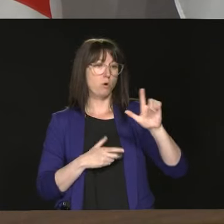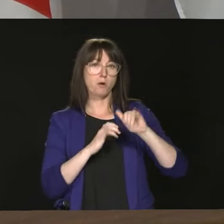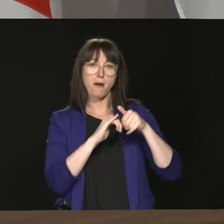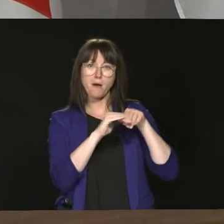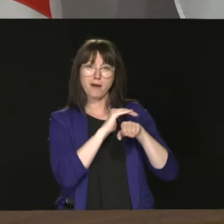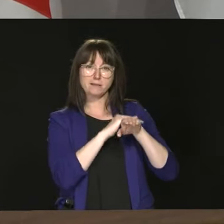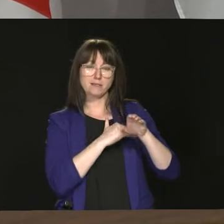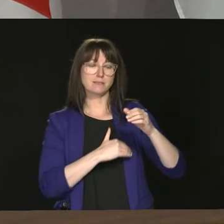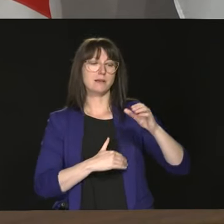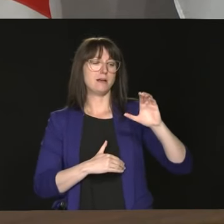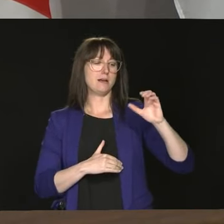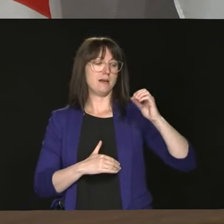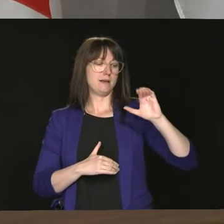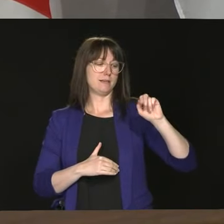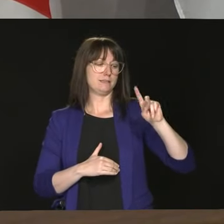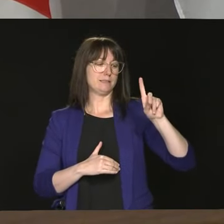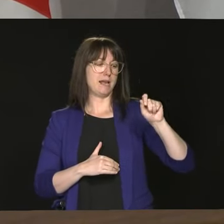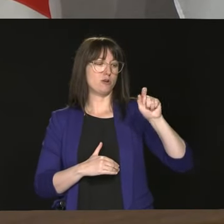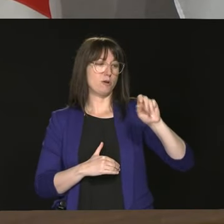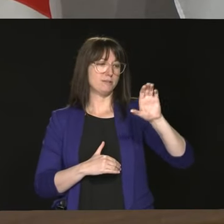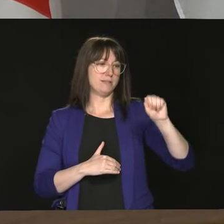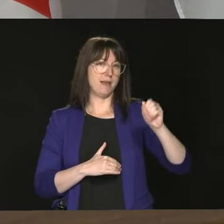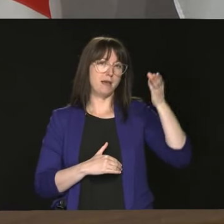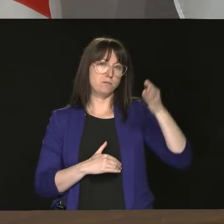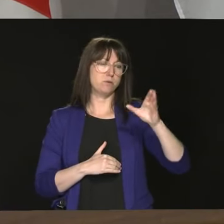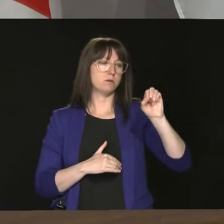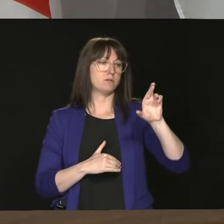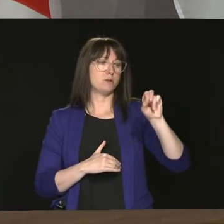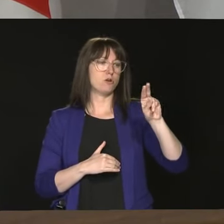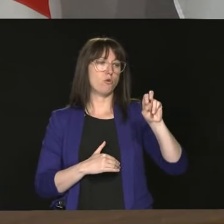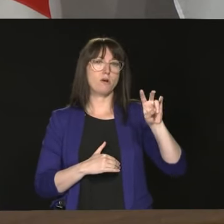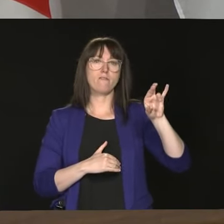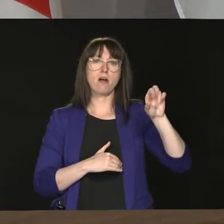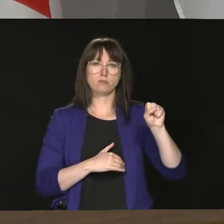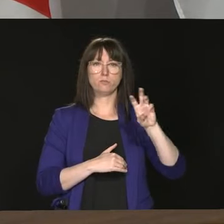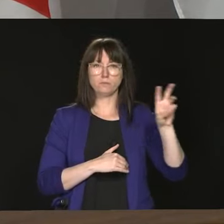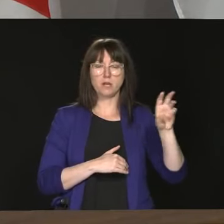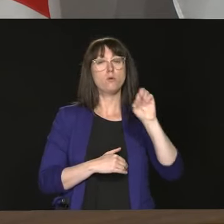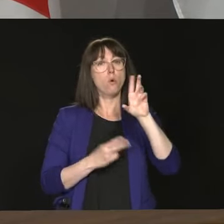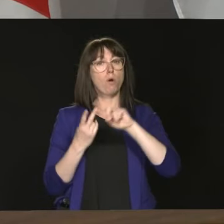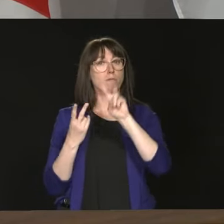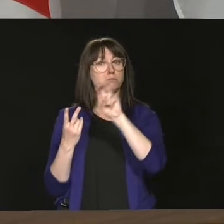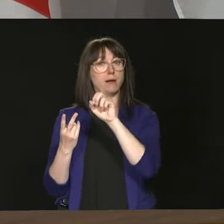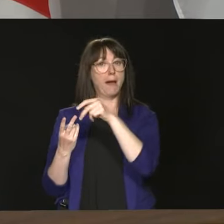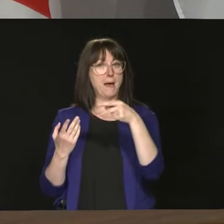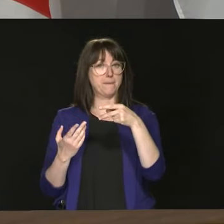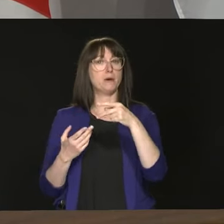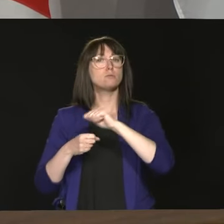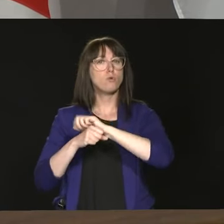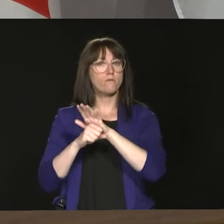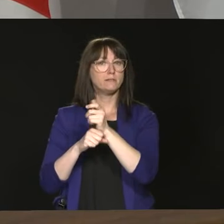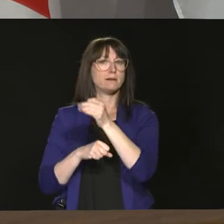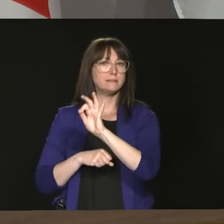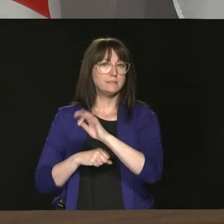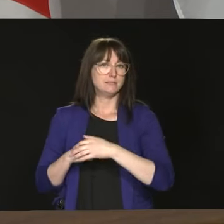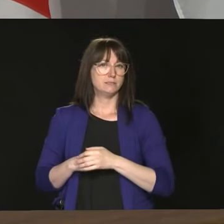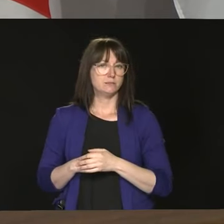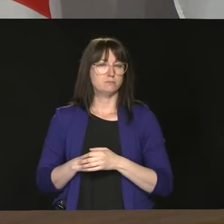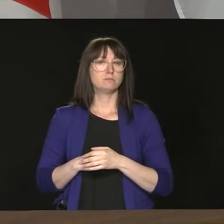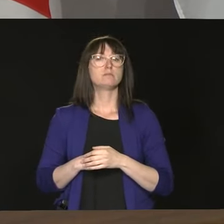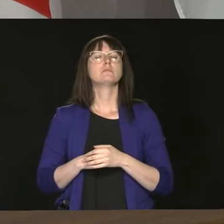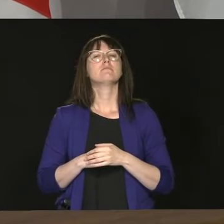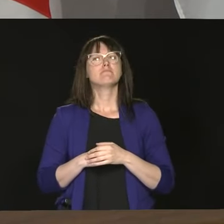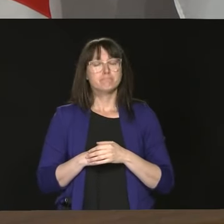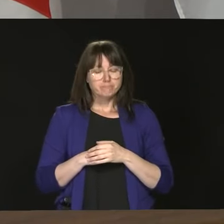canada.ca/coronavirus website or the Canada COVID-19 app. I'll end by paraphrasing Michelle herself.